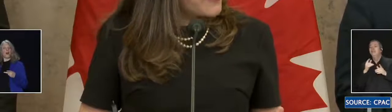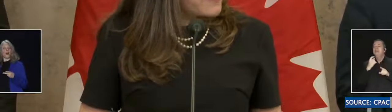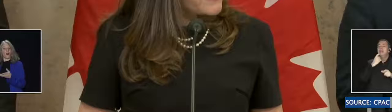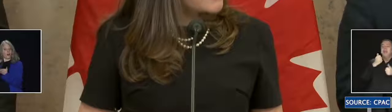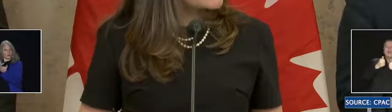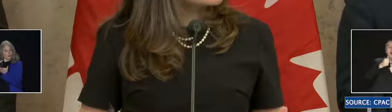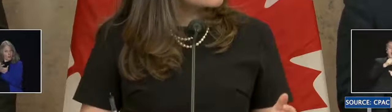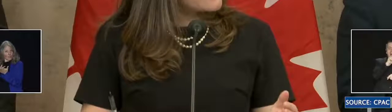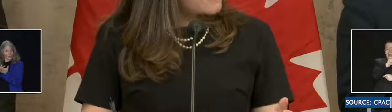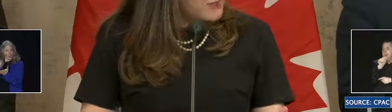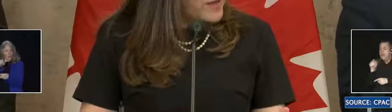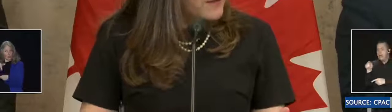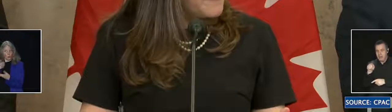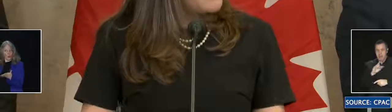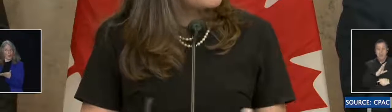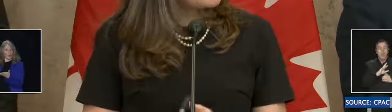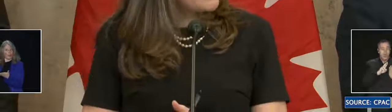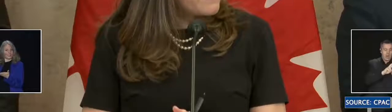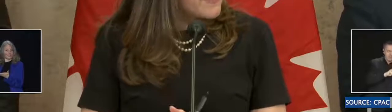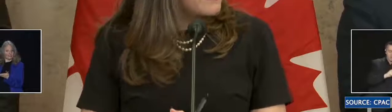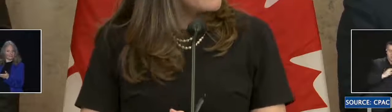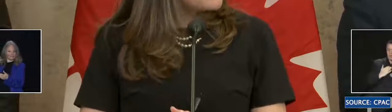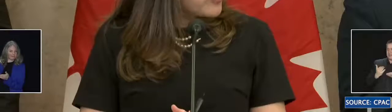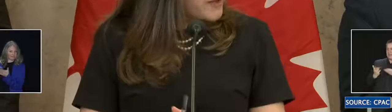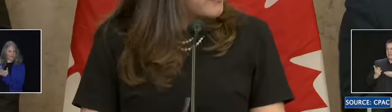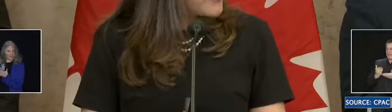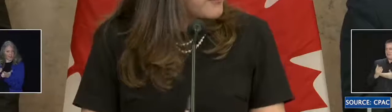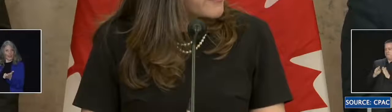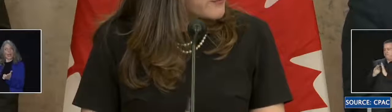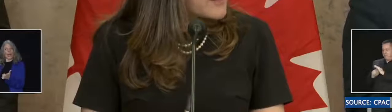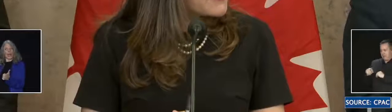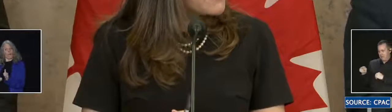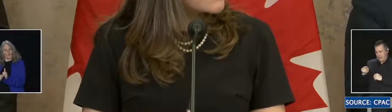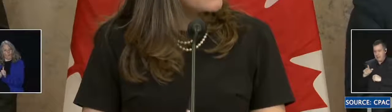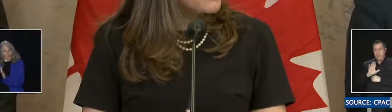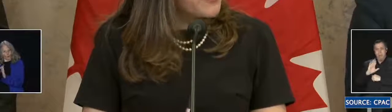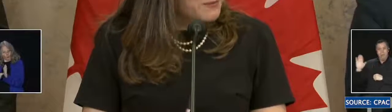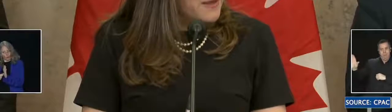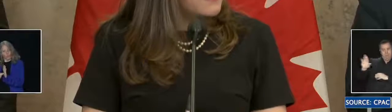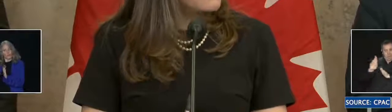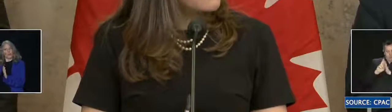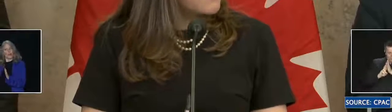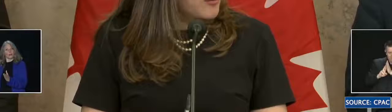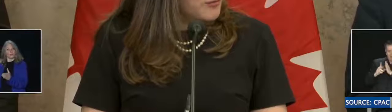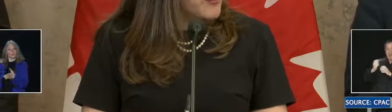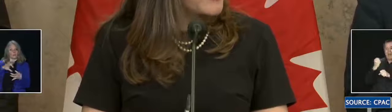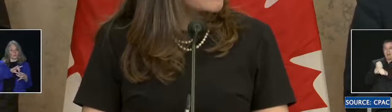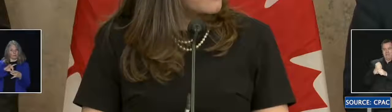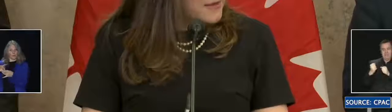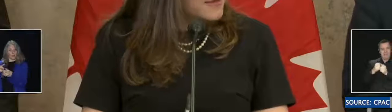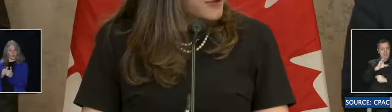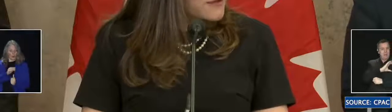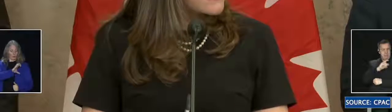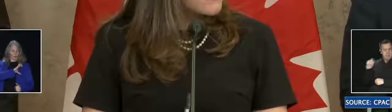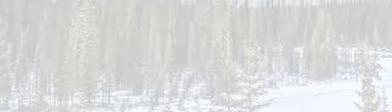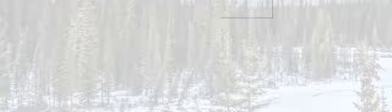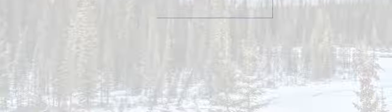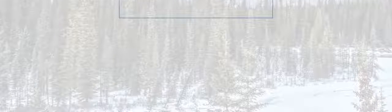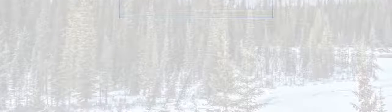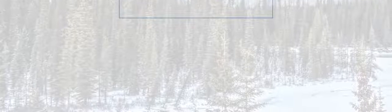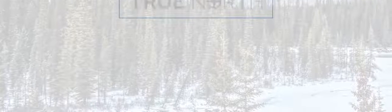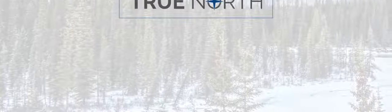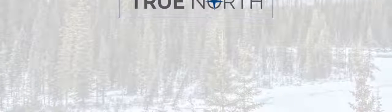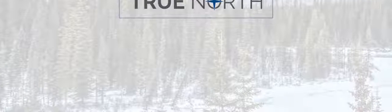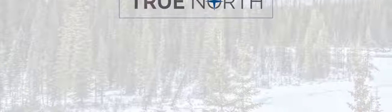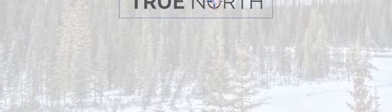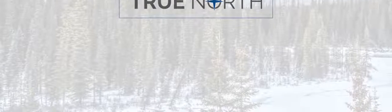have those regulations as well, and they, working with law enforcement, will be making the operational decisions.